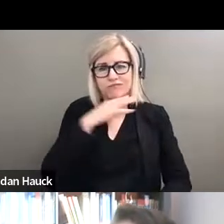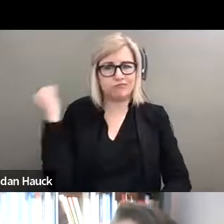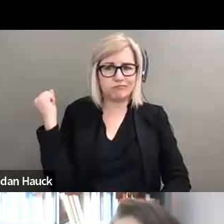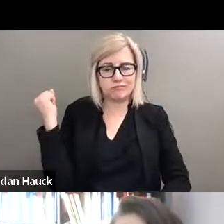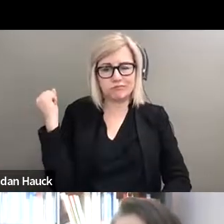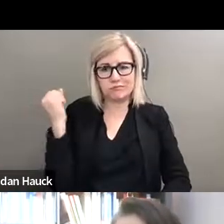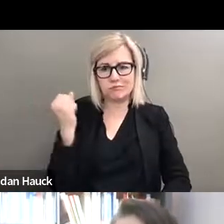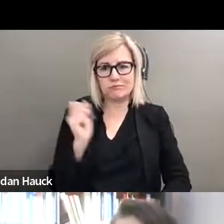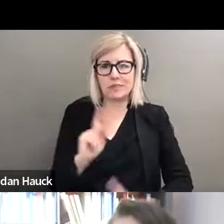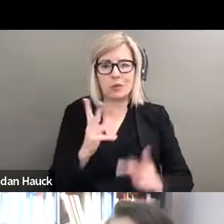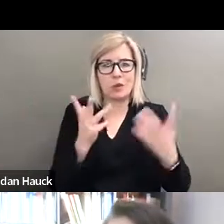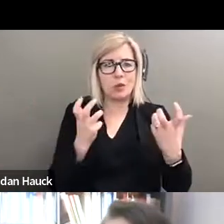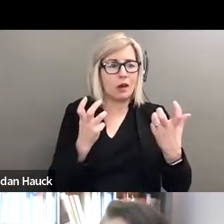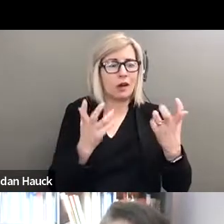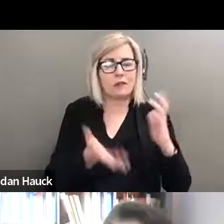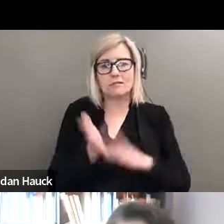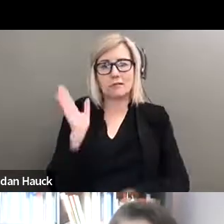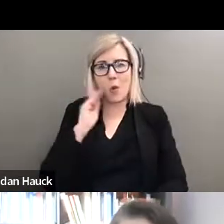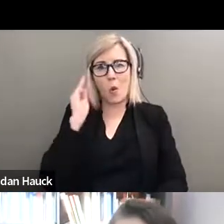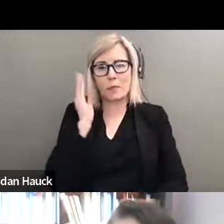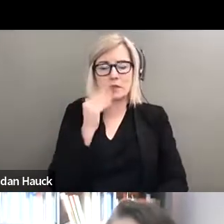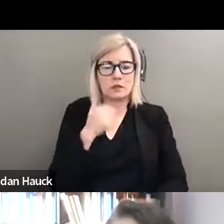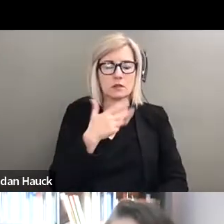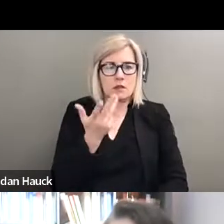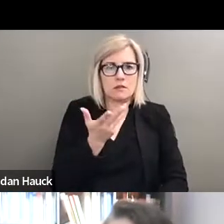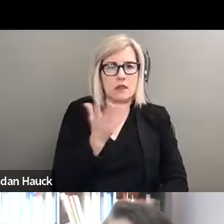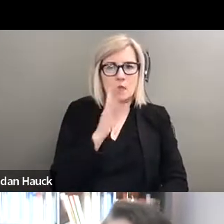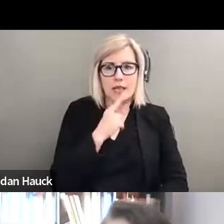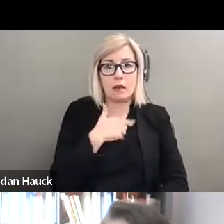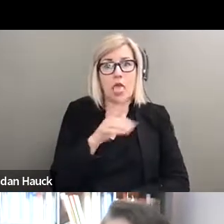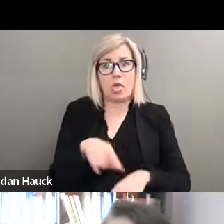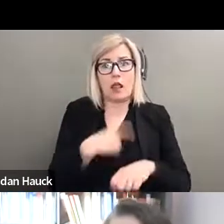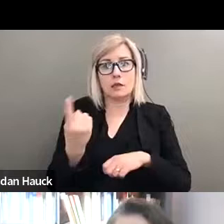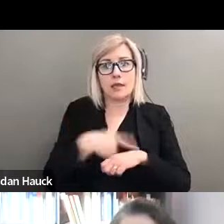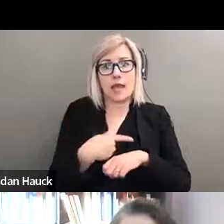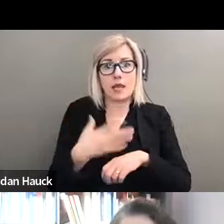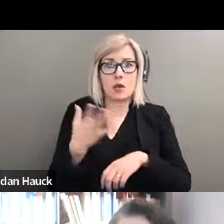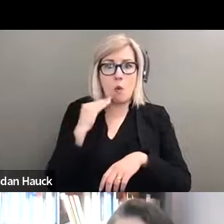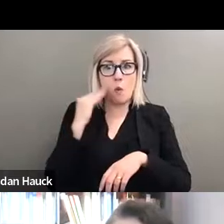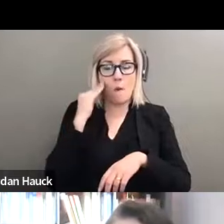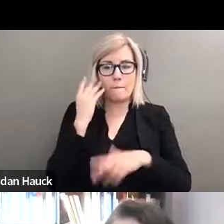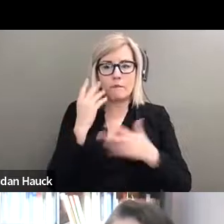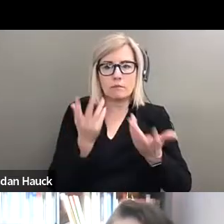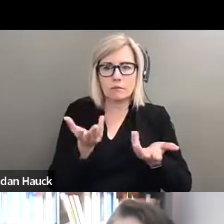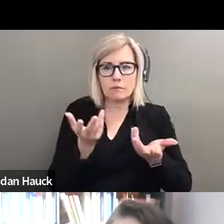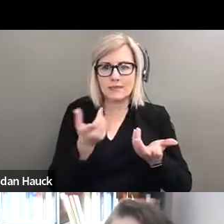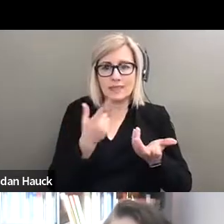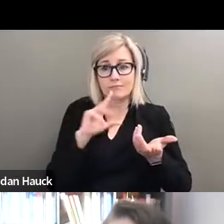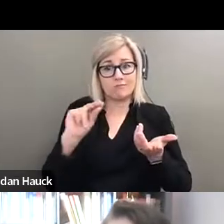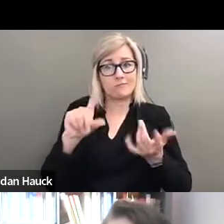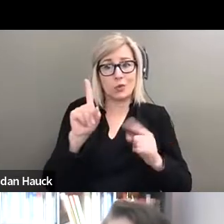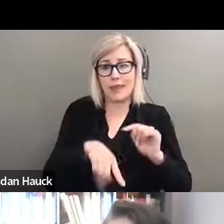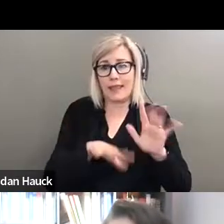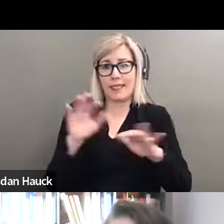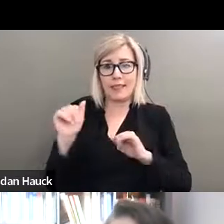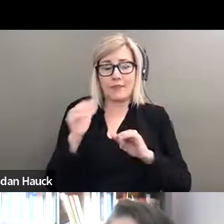when people want to leave and go home because they say, I just had a long day, I need to go home, they're telling them they can't leave because if they